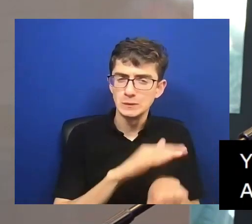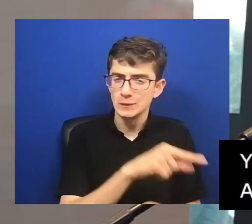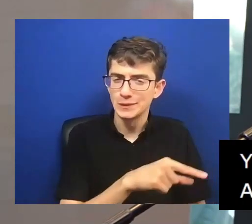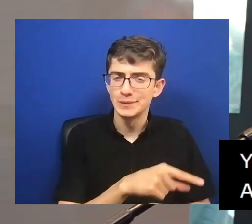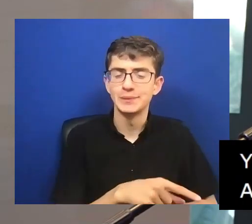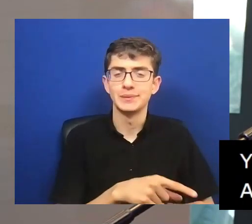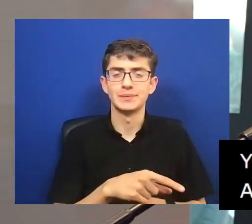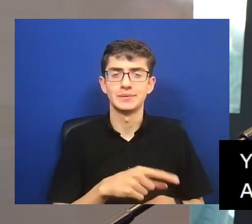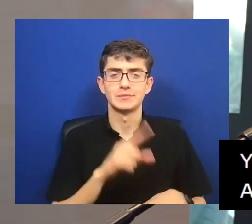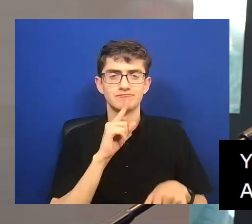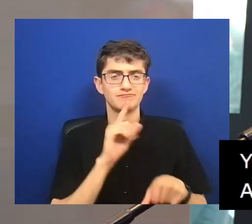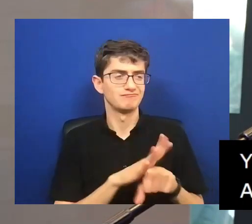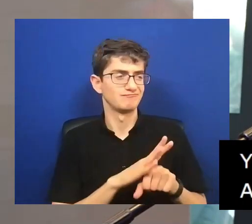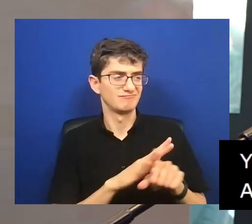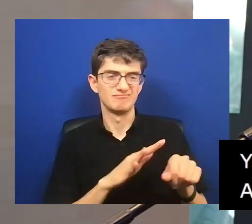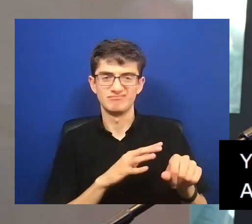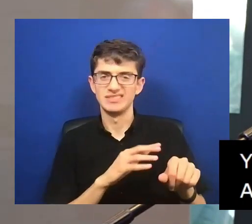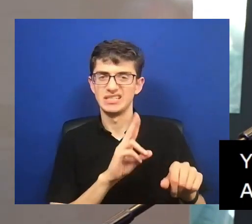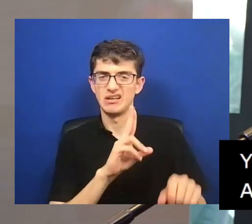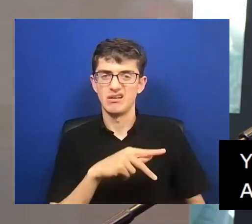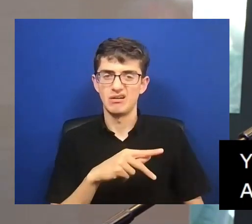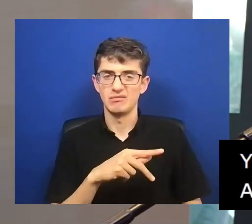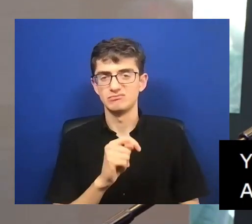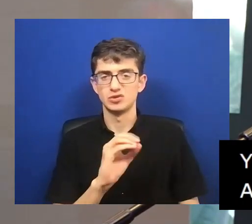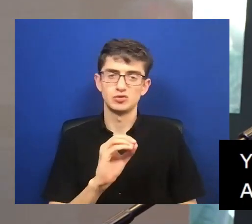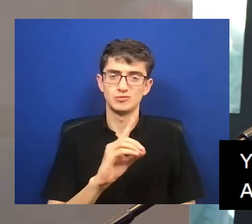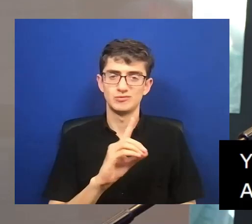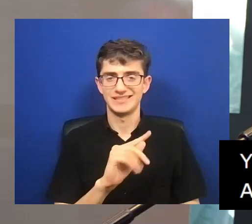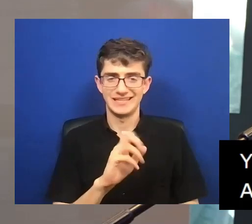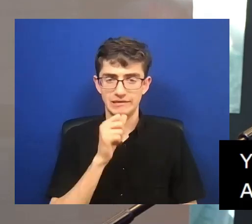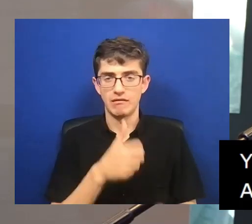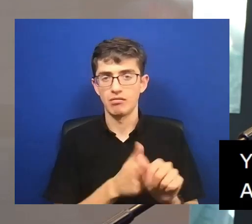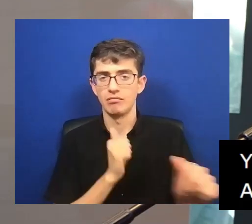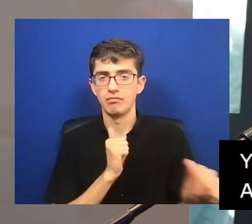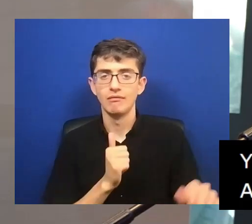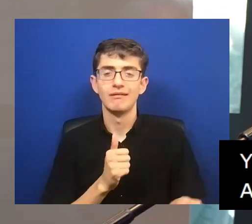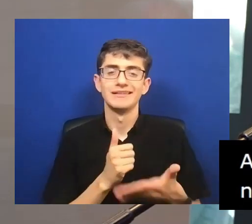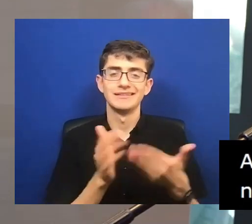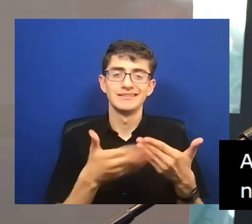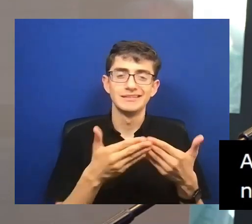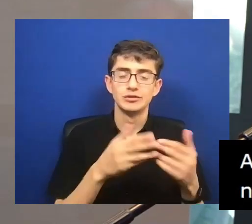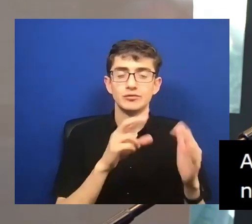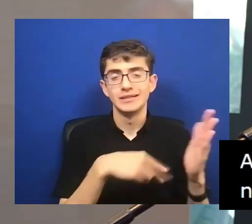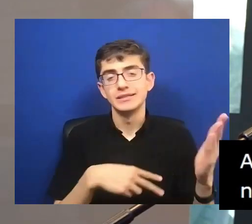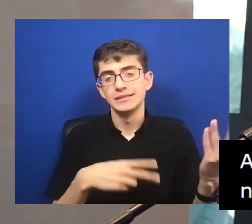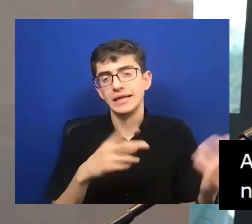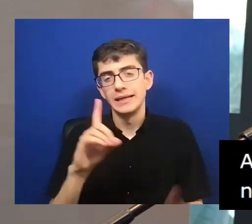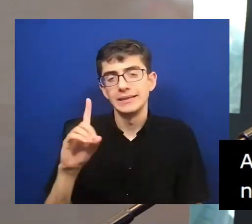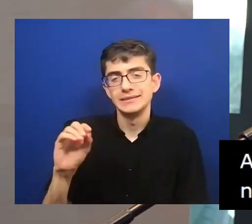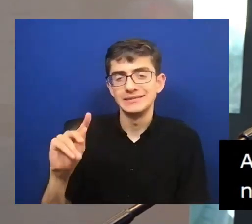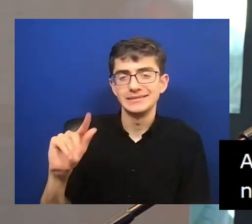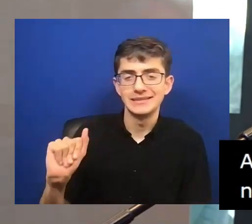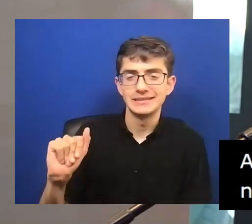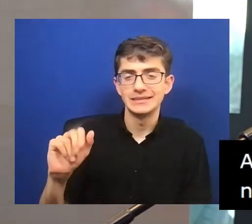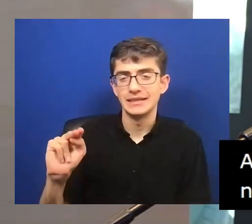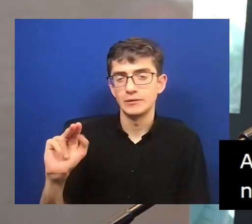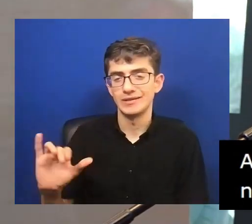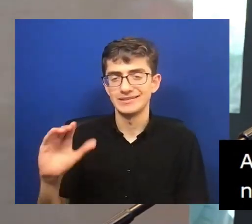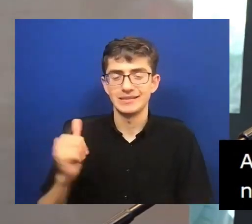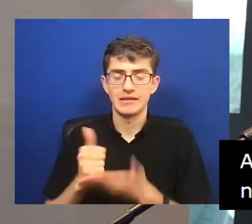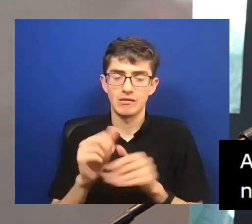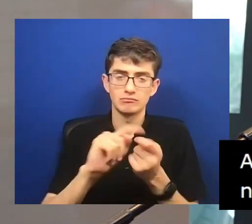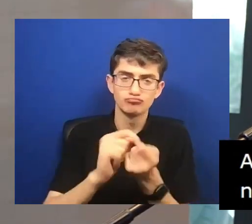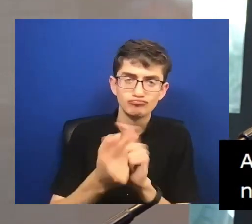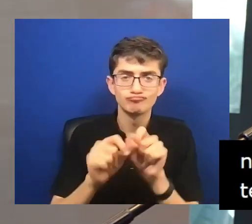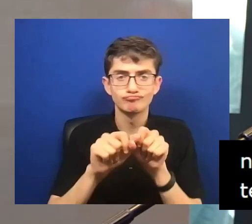up to date and that it's easy to read, because Beta NYC helps, but it should be a little bit more available to people. And we're all trying to use